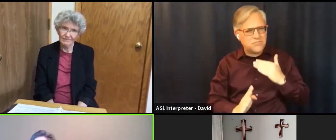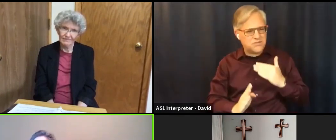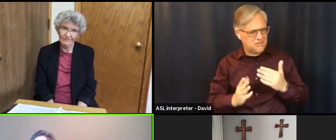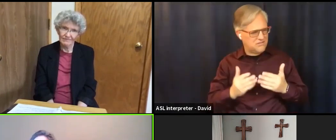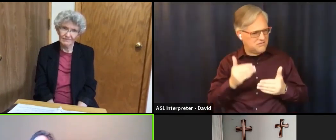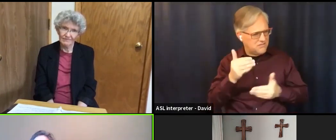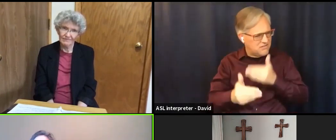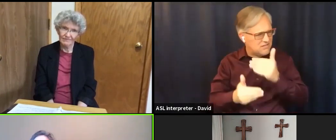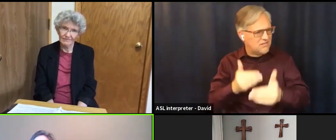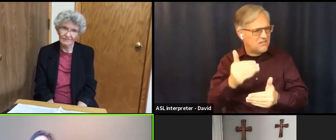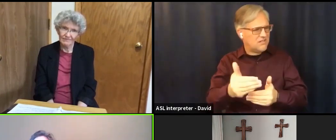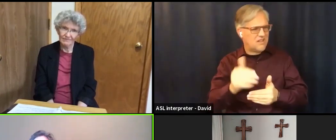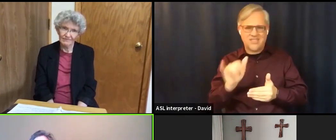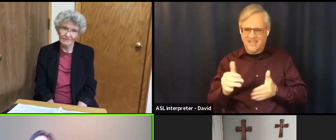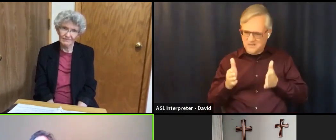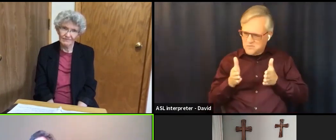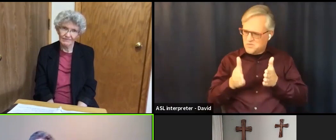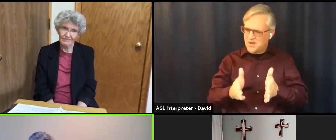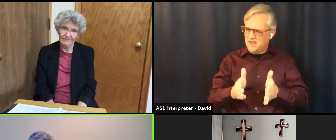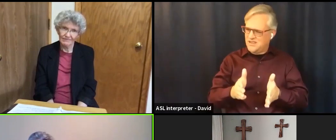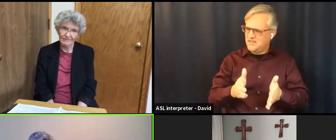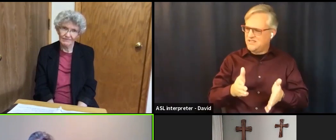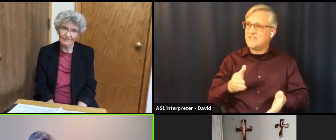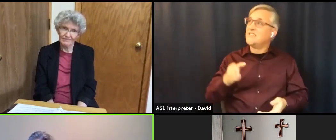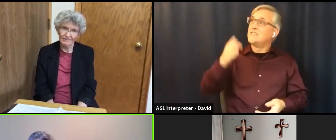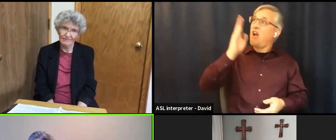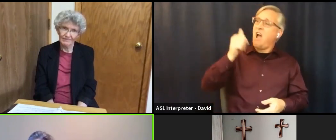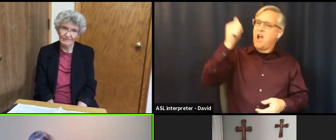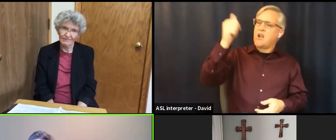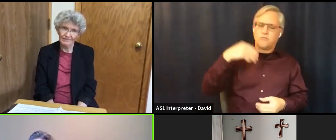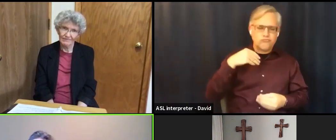that God is self-giving,